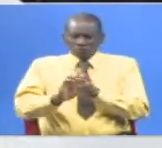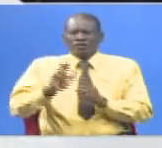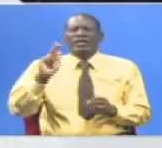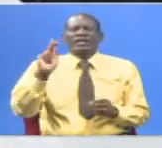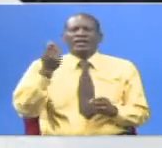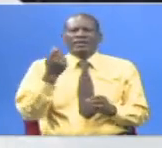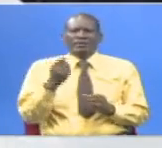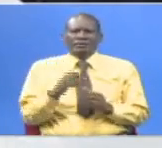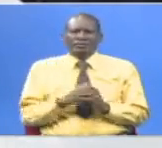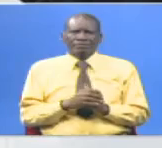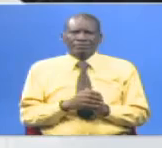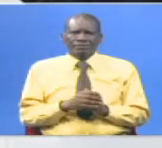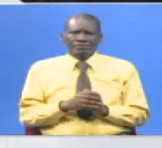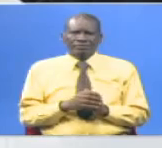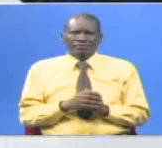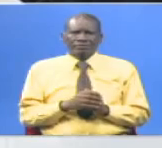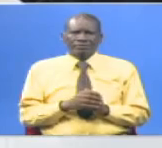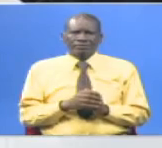Kenya,